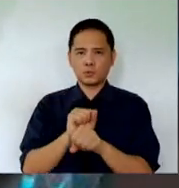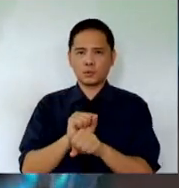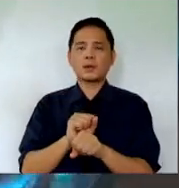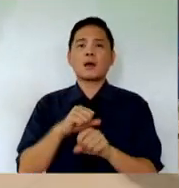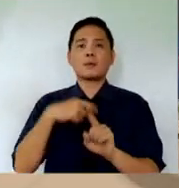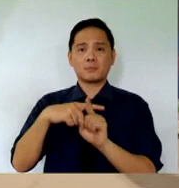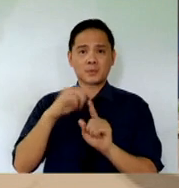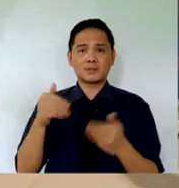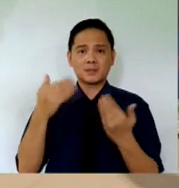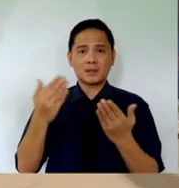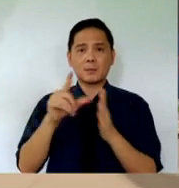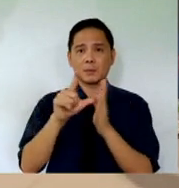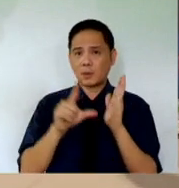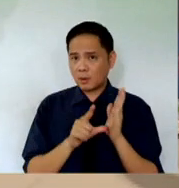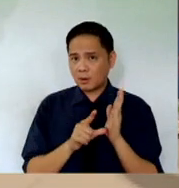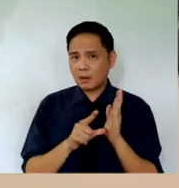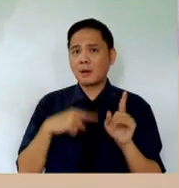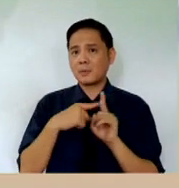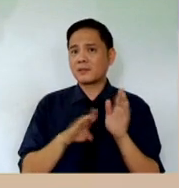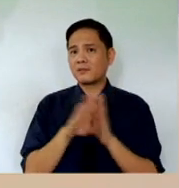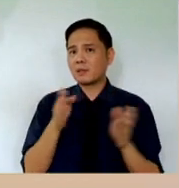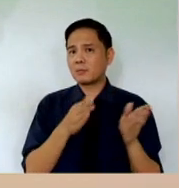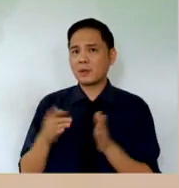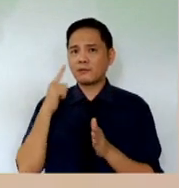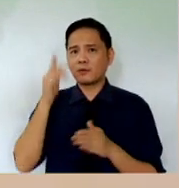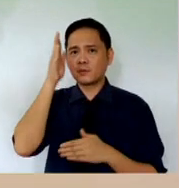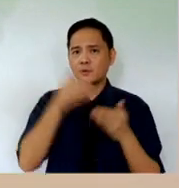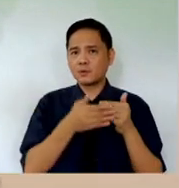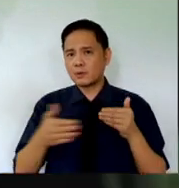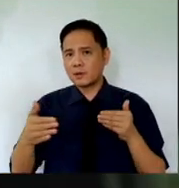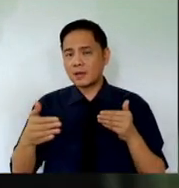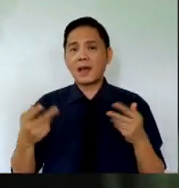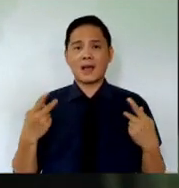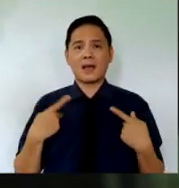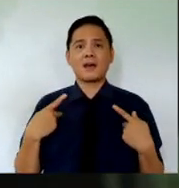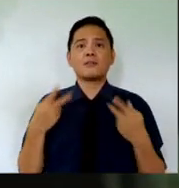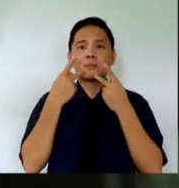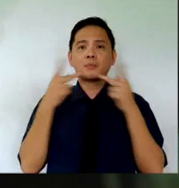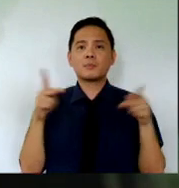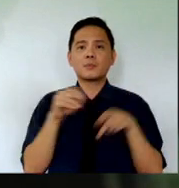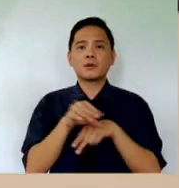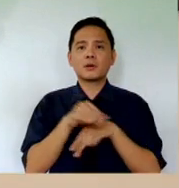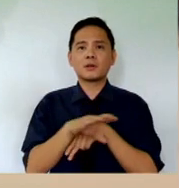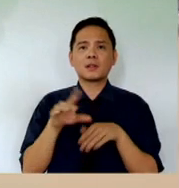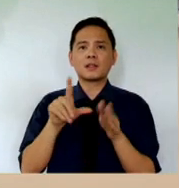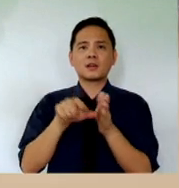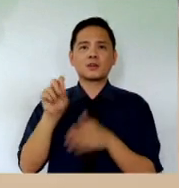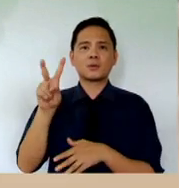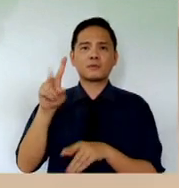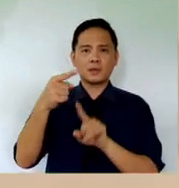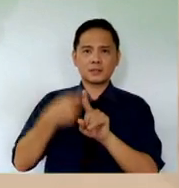development plan. These are seen to be up for public consultations in the next 12 months. If the bill sees the light of day,